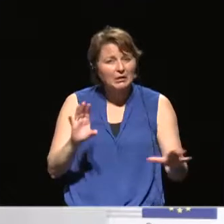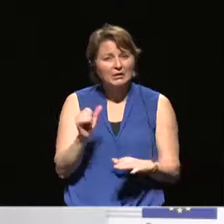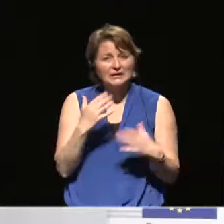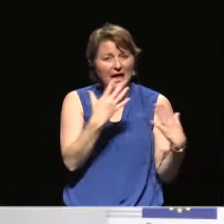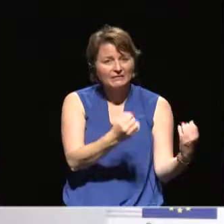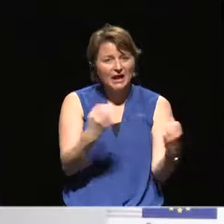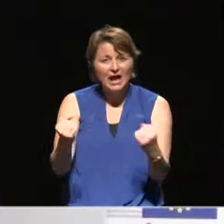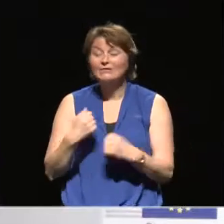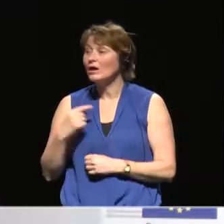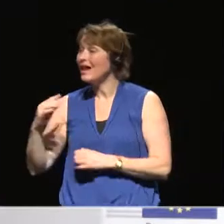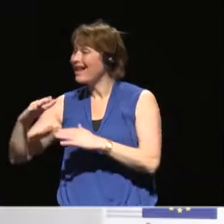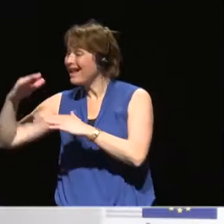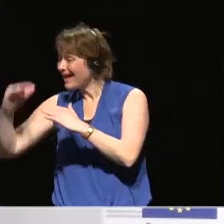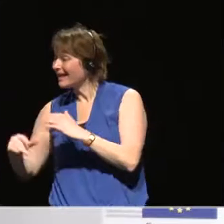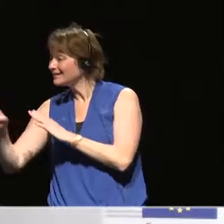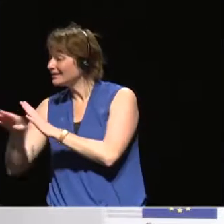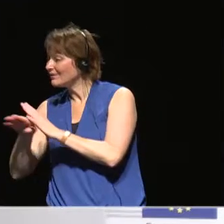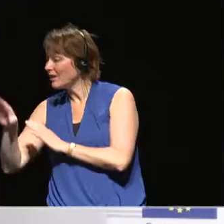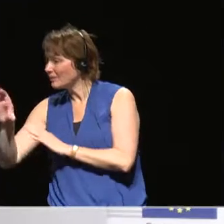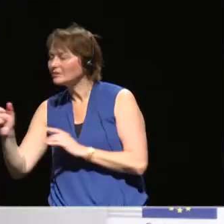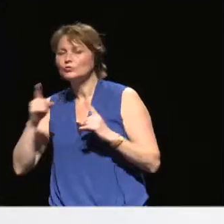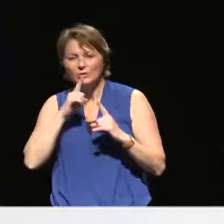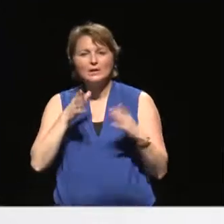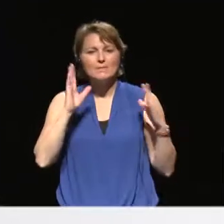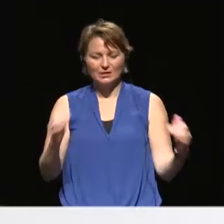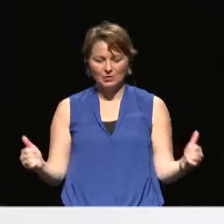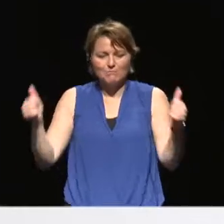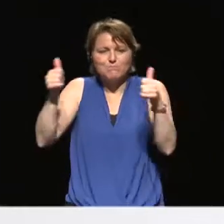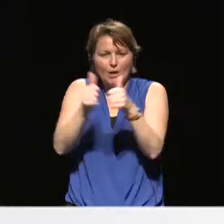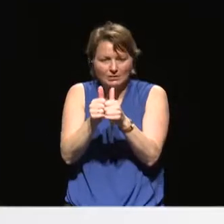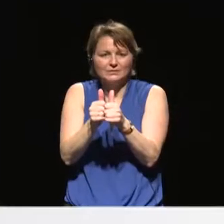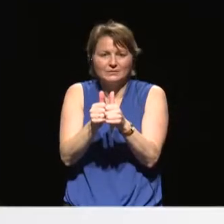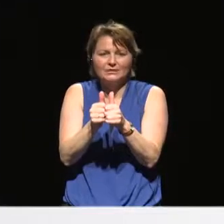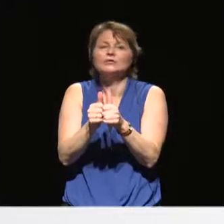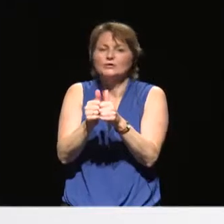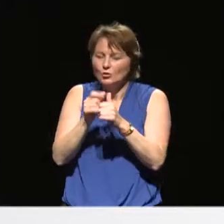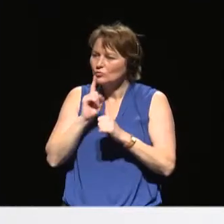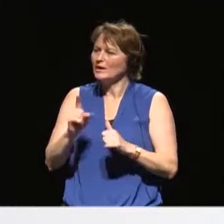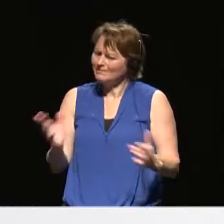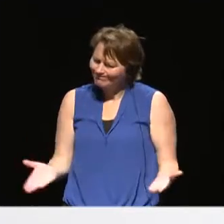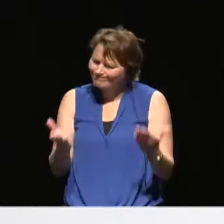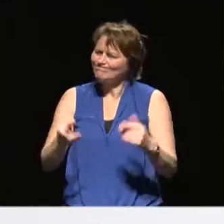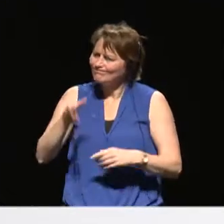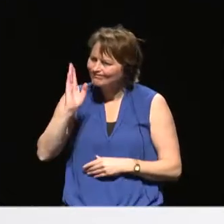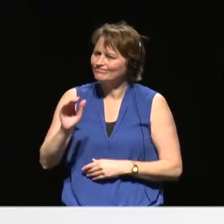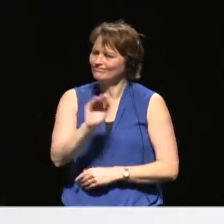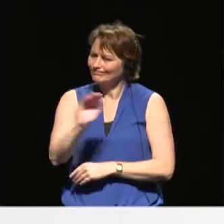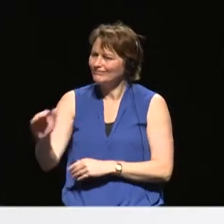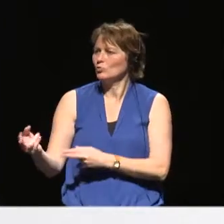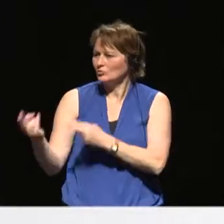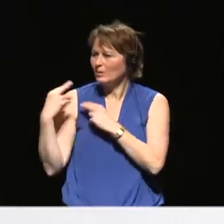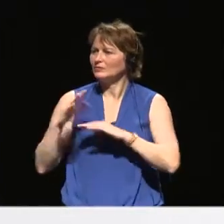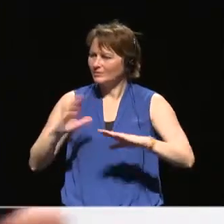in developing economies. It's a matter of working in partnership to reinforce the accountability and enforcement mechanisms. Thank